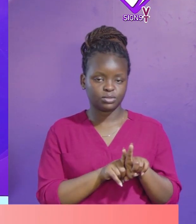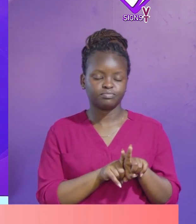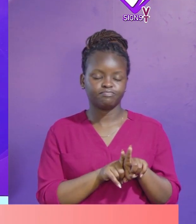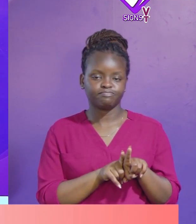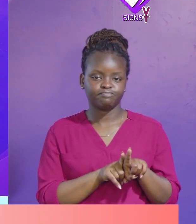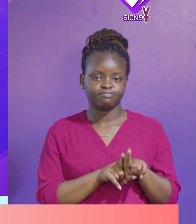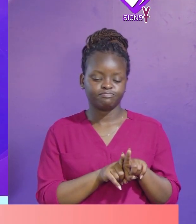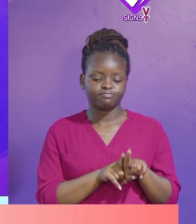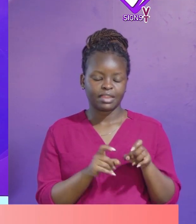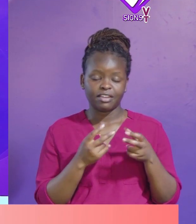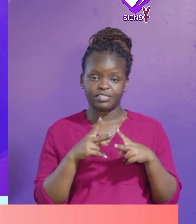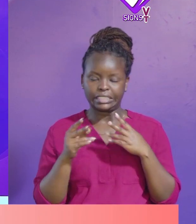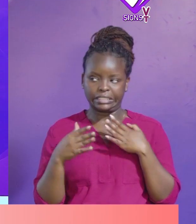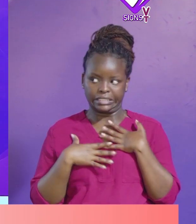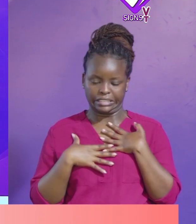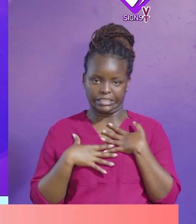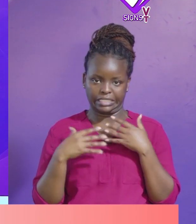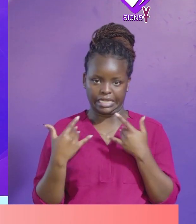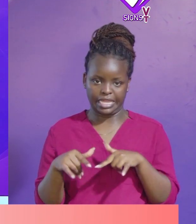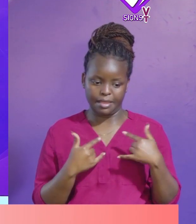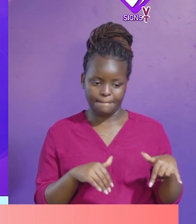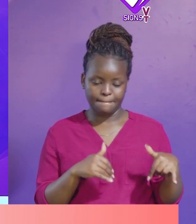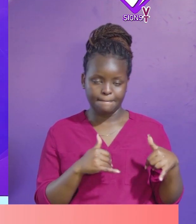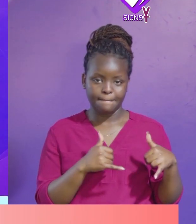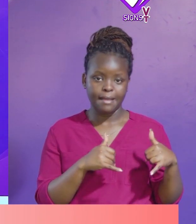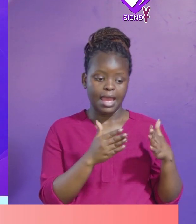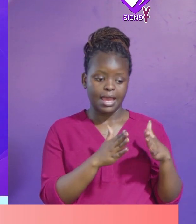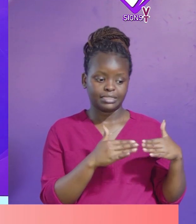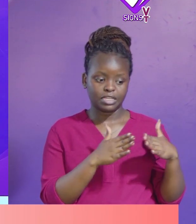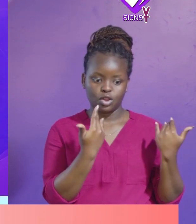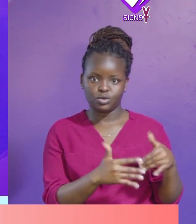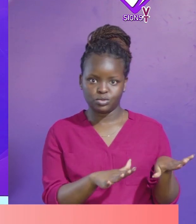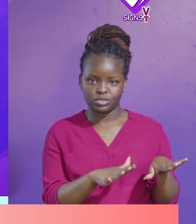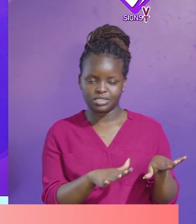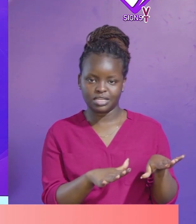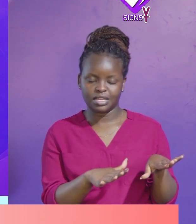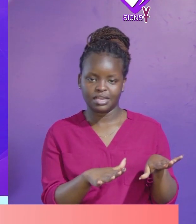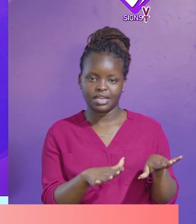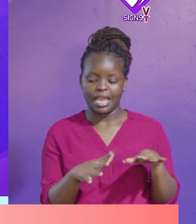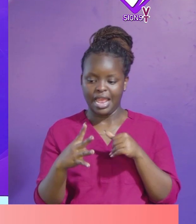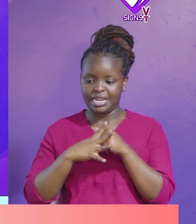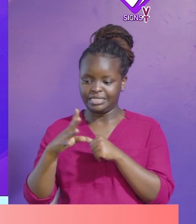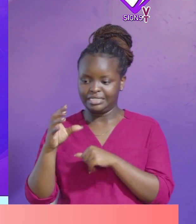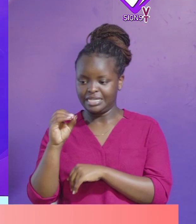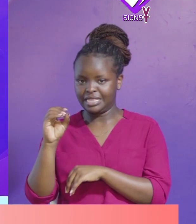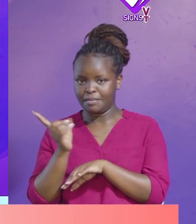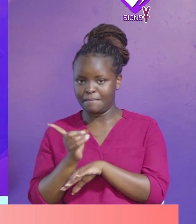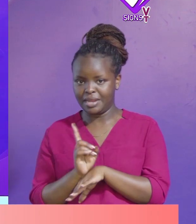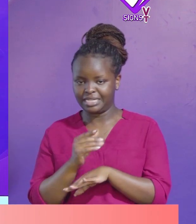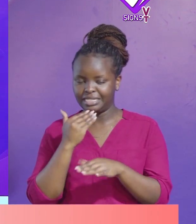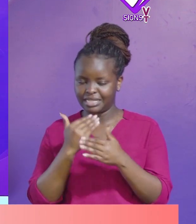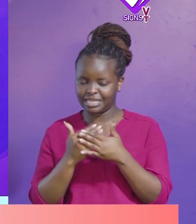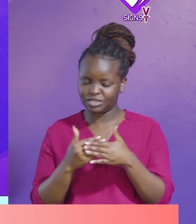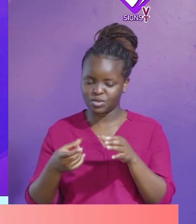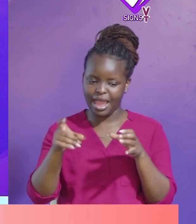a terrifying game because Arsenal were losing in the up to the 90 minutes, but thanks to the